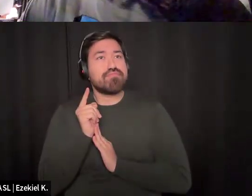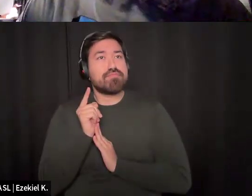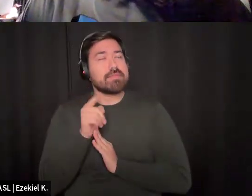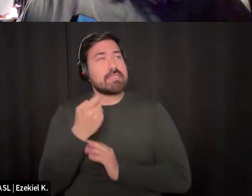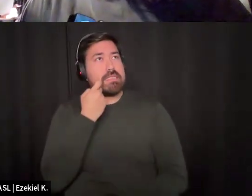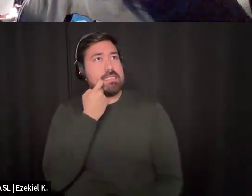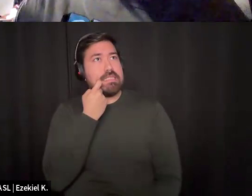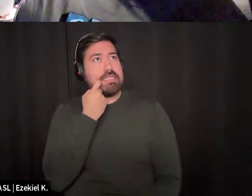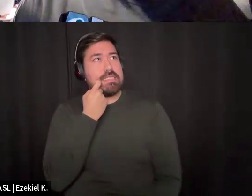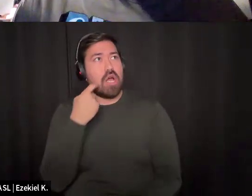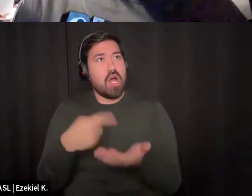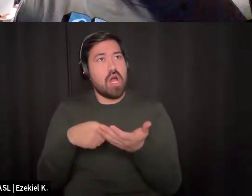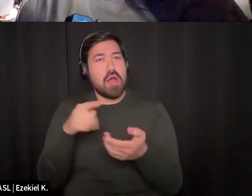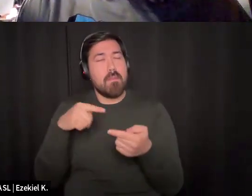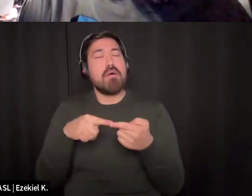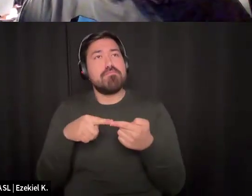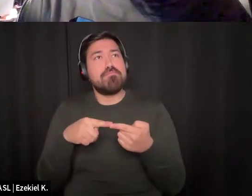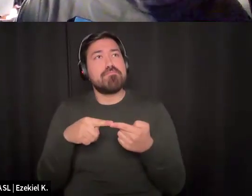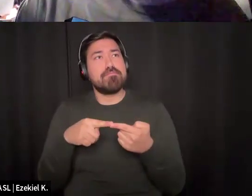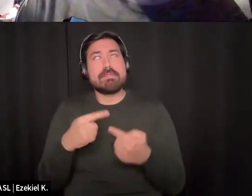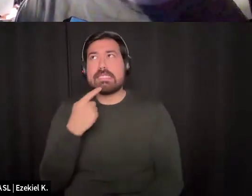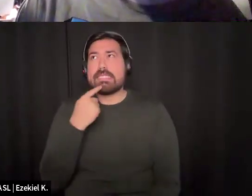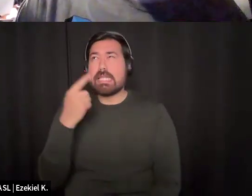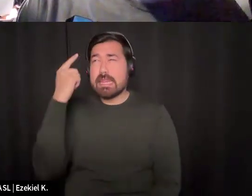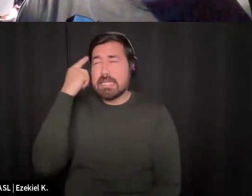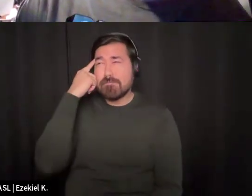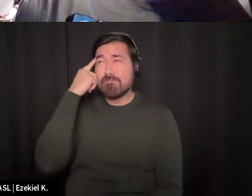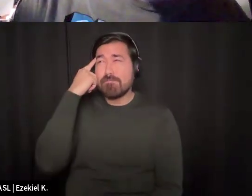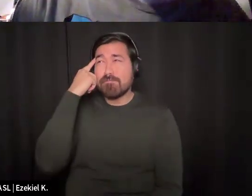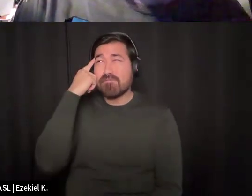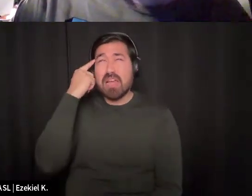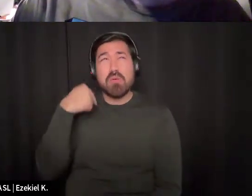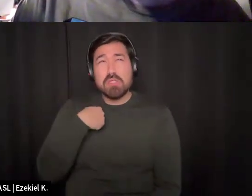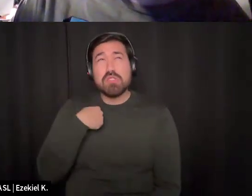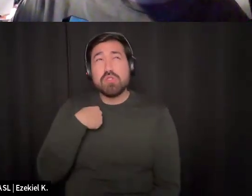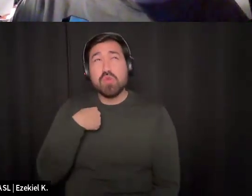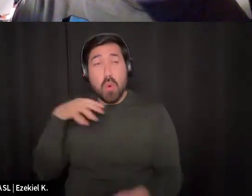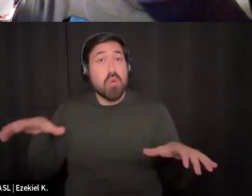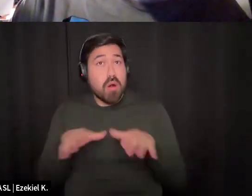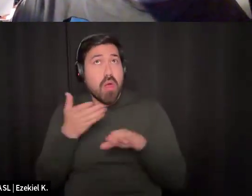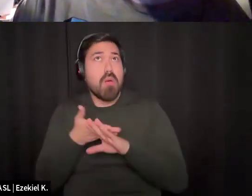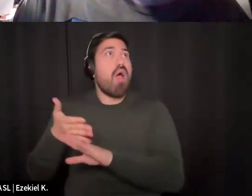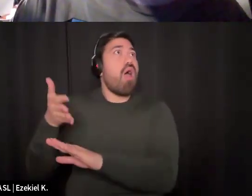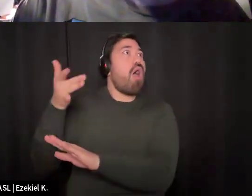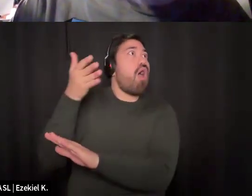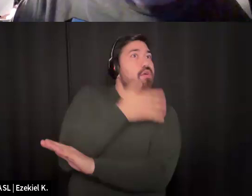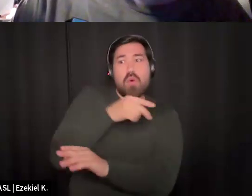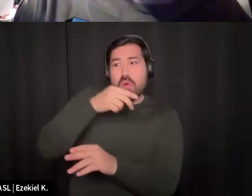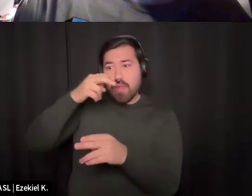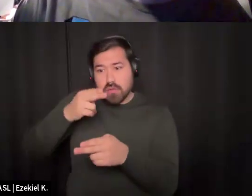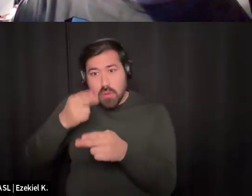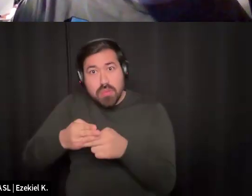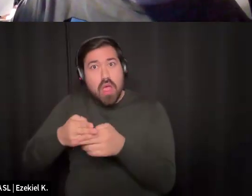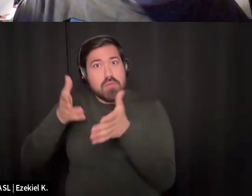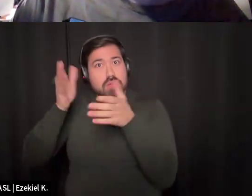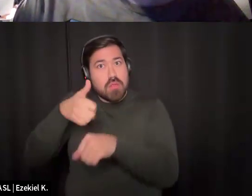when Eric and I were talking where I said, I think I was doing mindful birding long before I knew that's what it